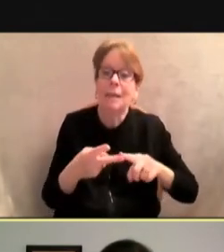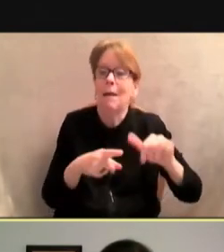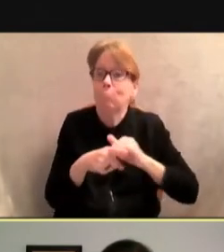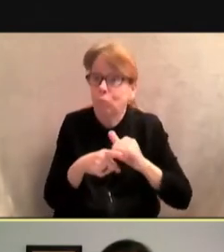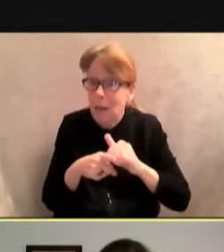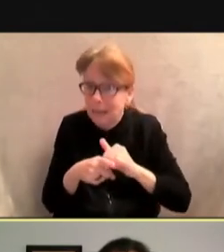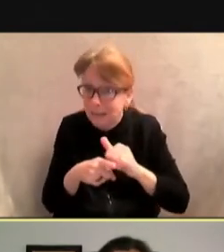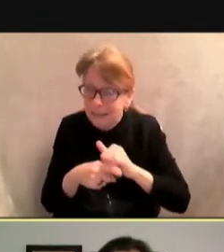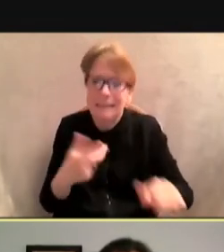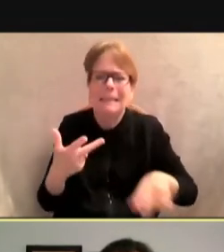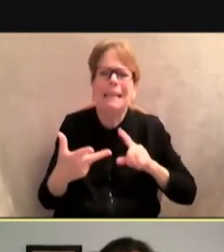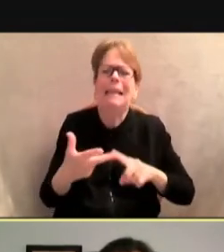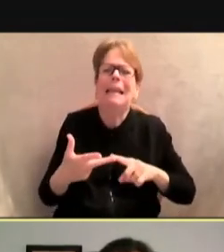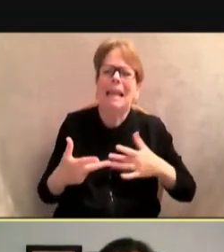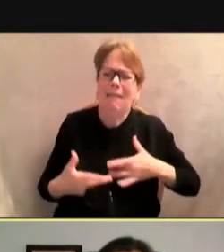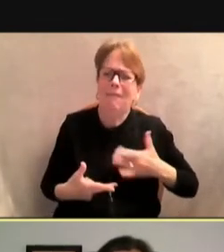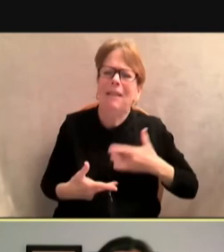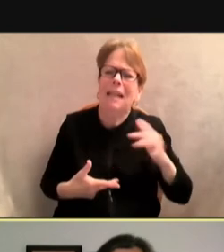humility.